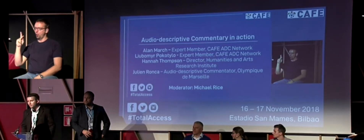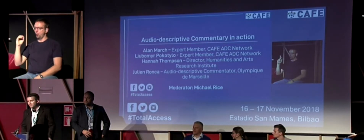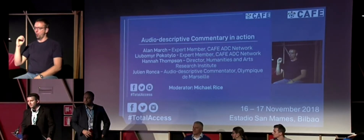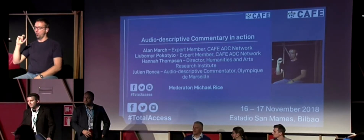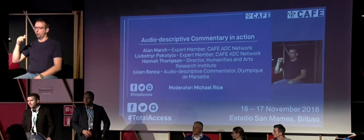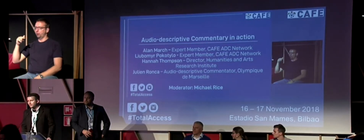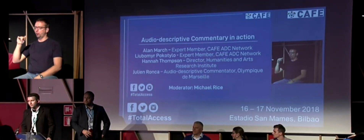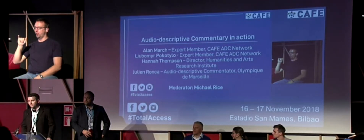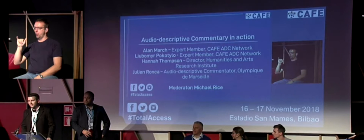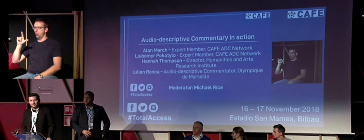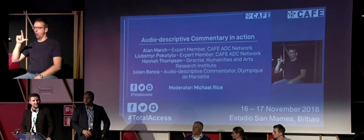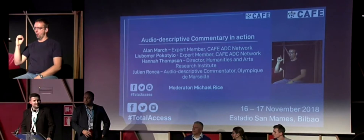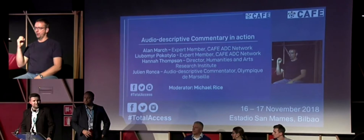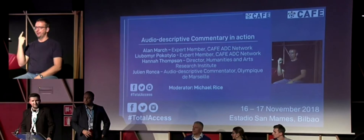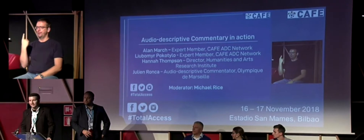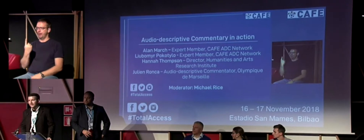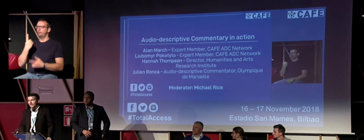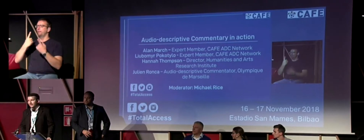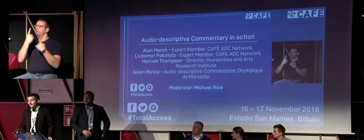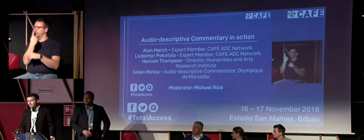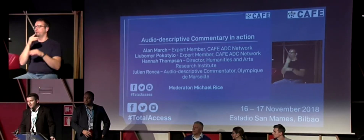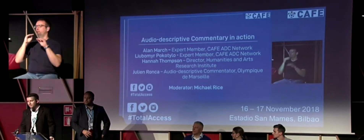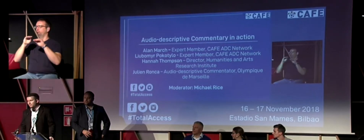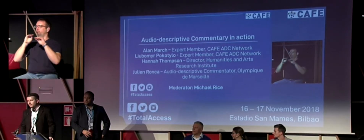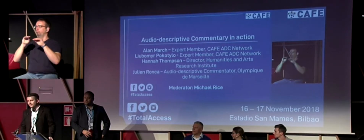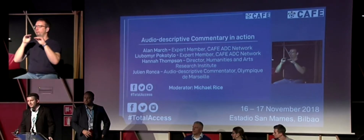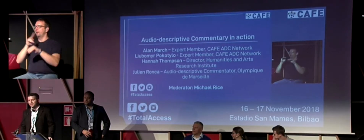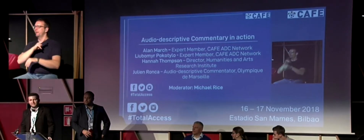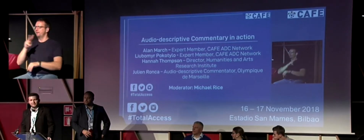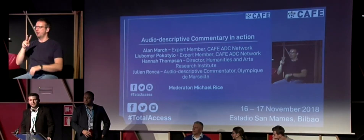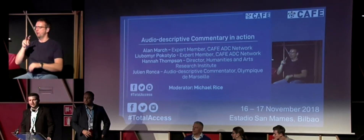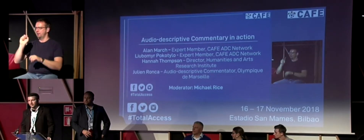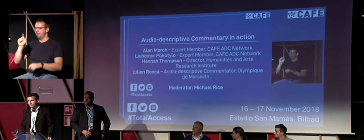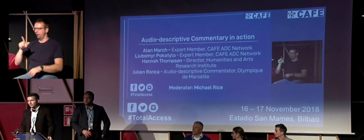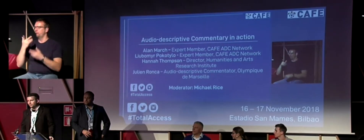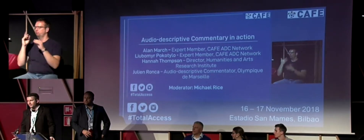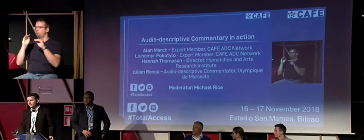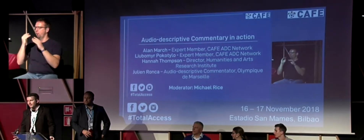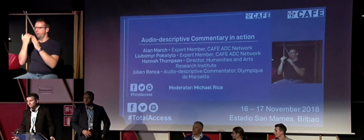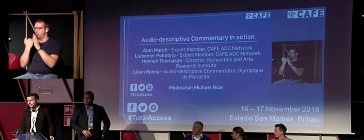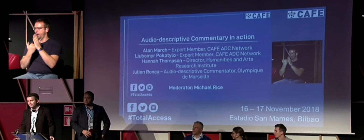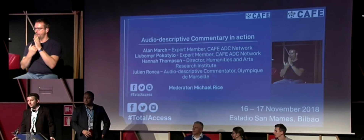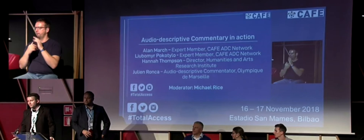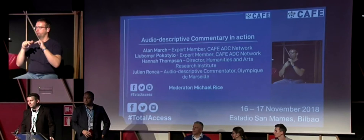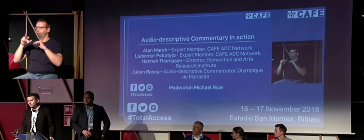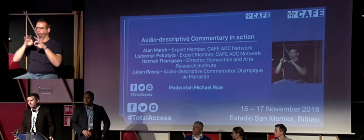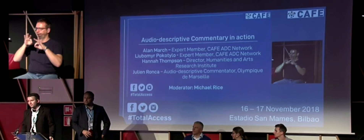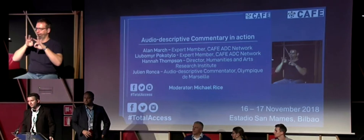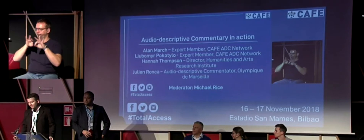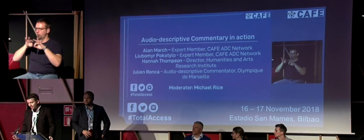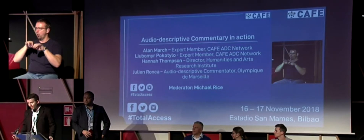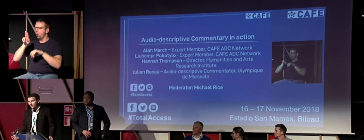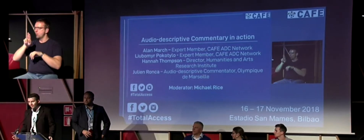Ukraine co-hosting the European Championships. Again, continues to provide the service in Ukraine and also train in the next batch of